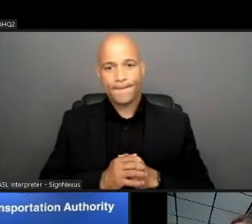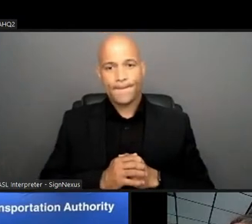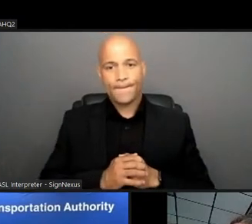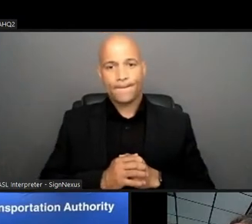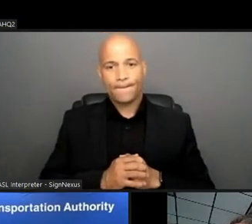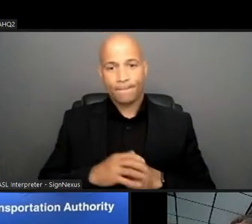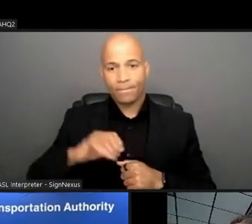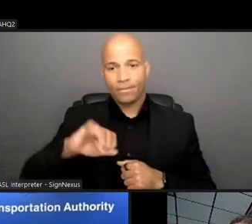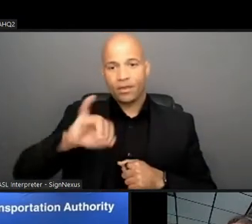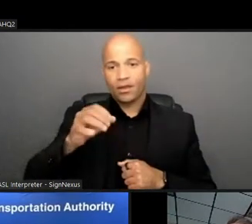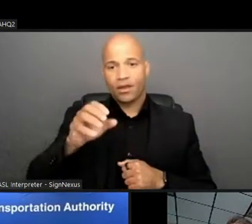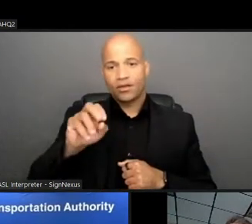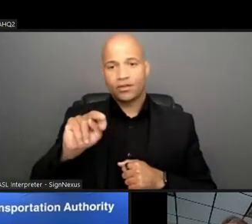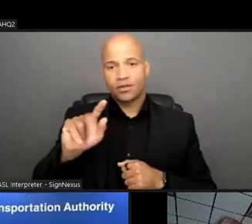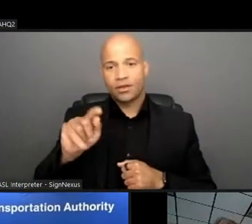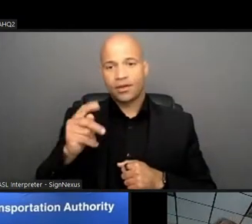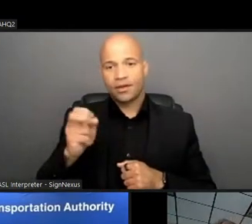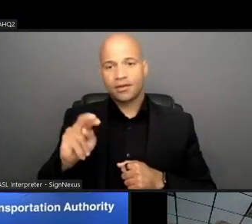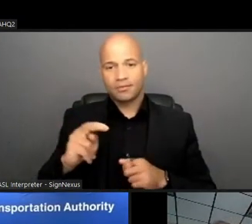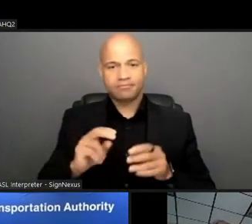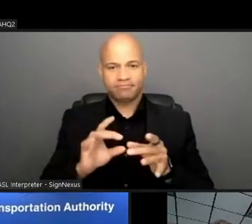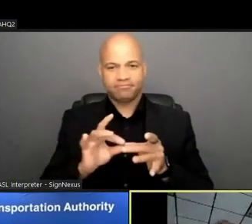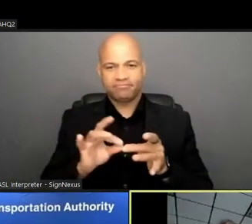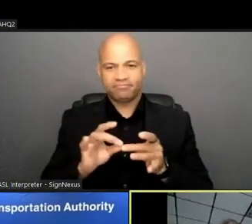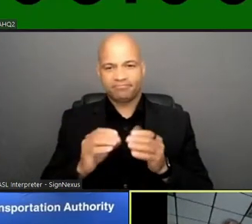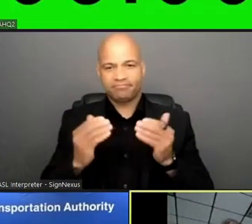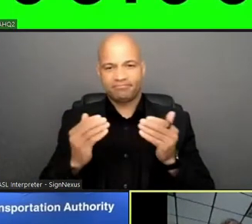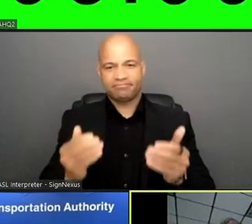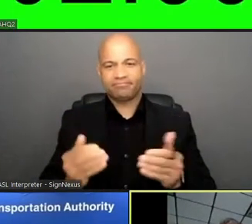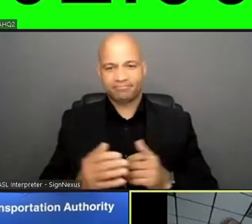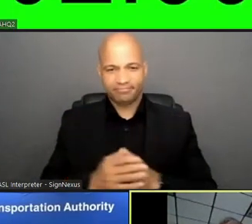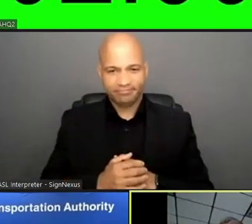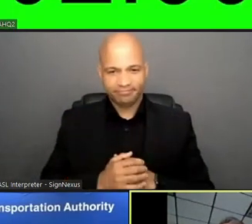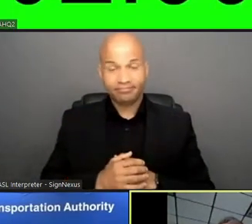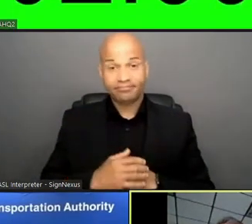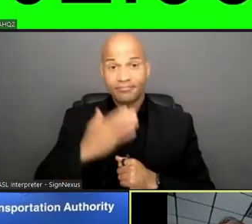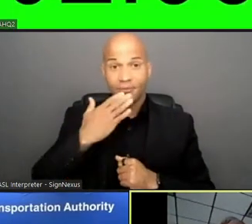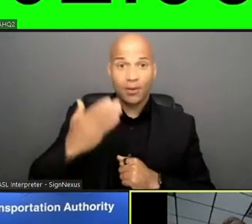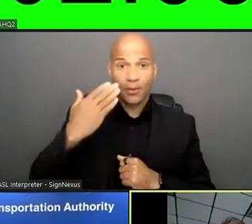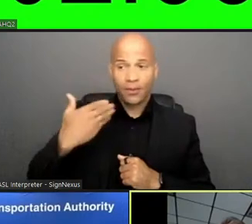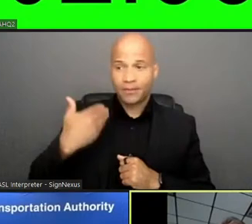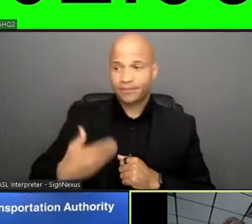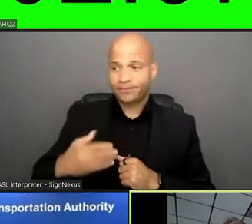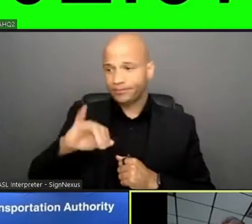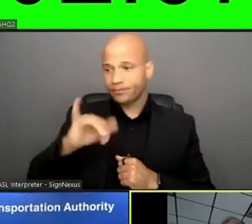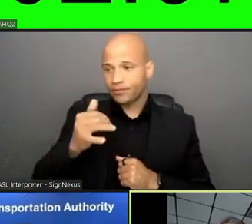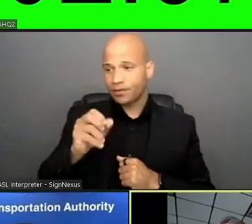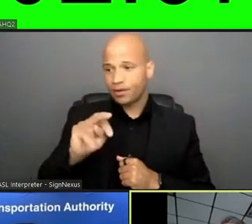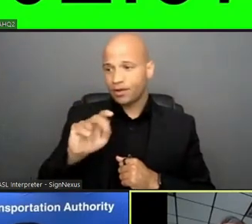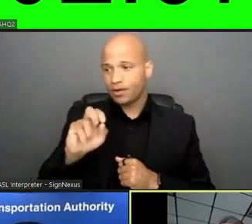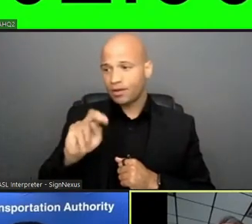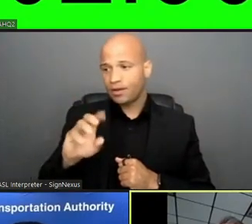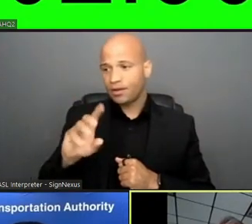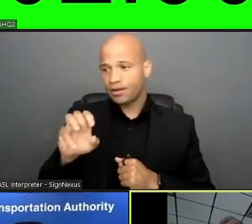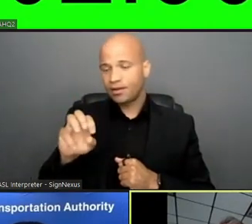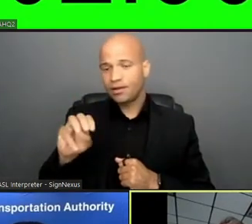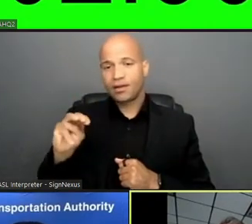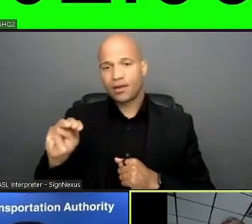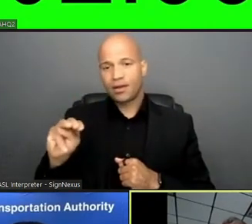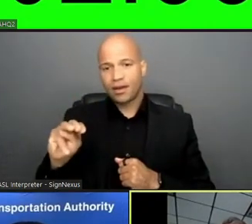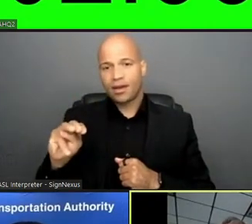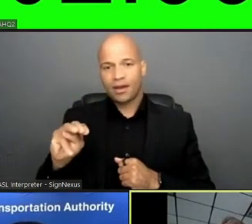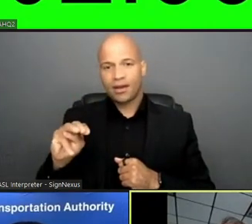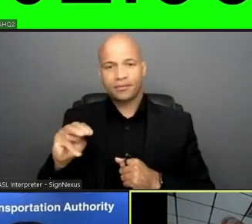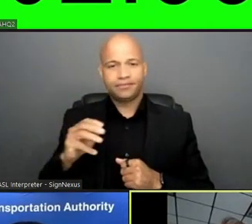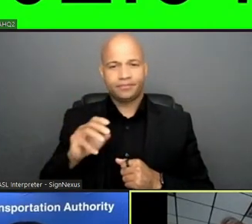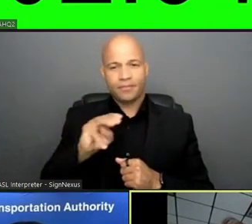Jonathan you may begin your remarks uh good morning my name is Jonathan DeCamp and I'm the vice president of the camp bus lines in Montclair